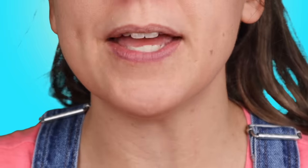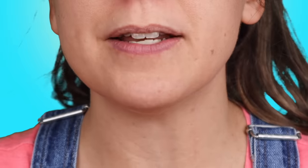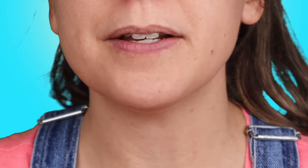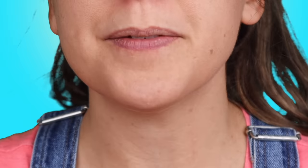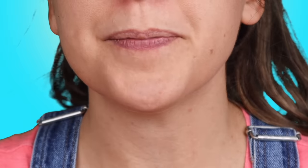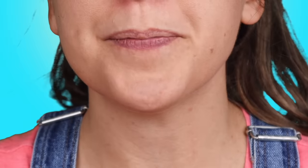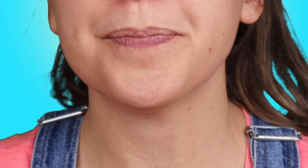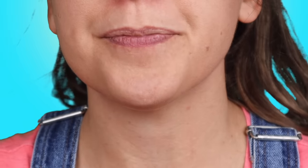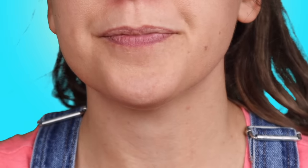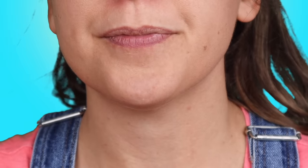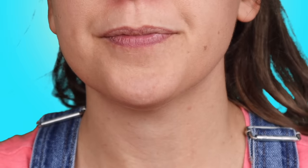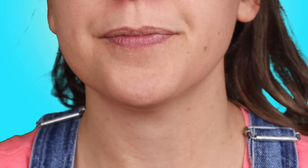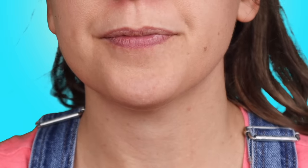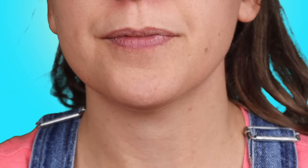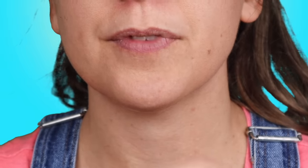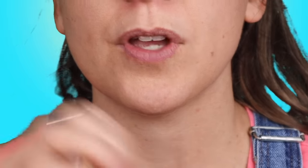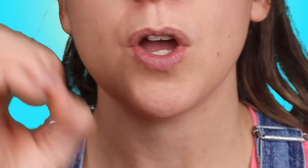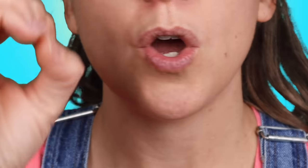Pin.